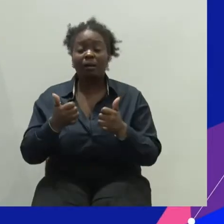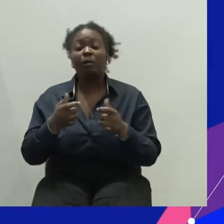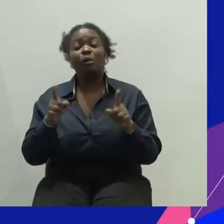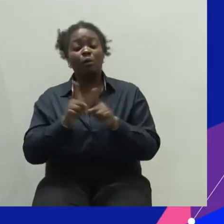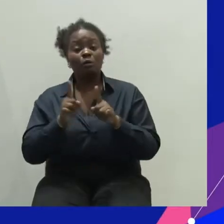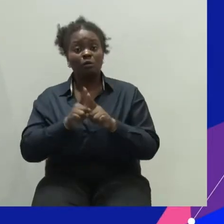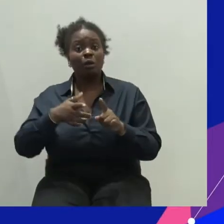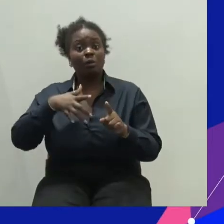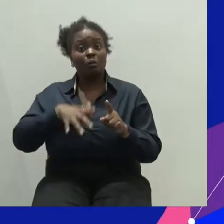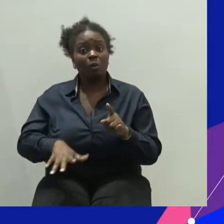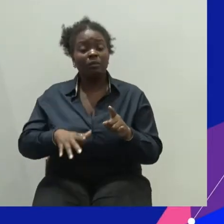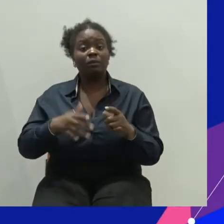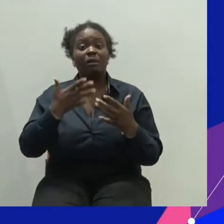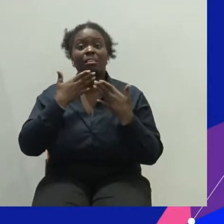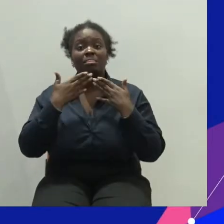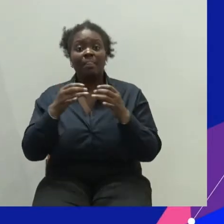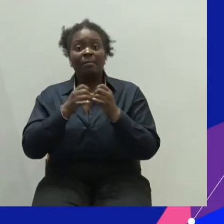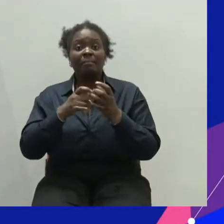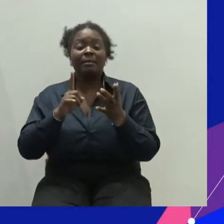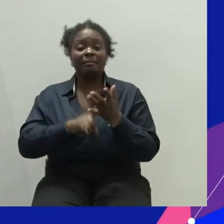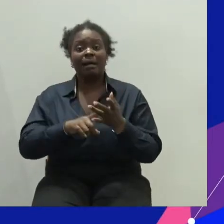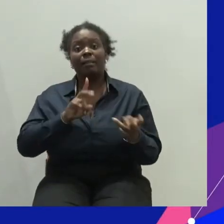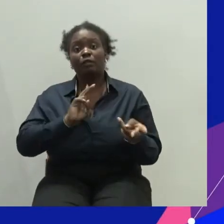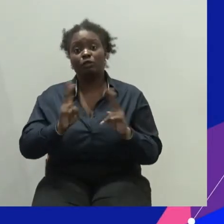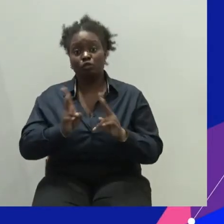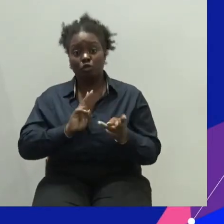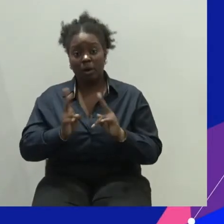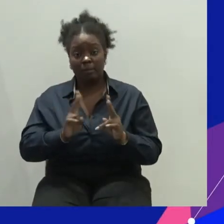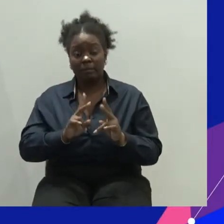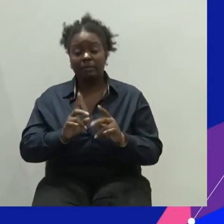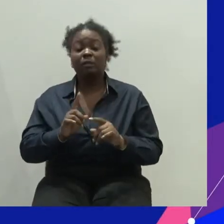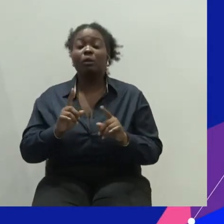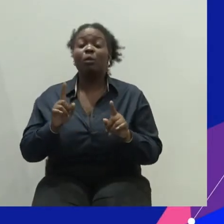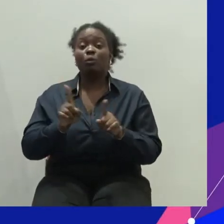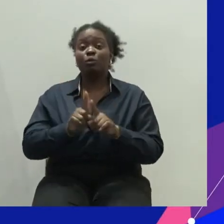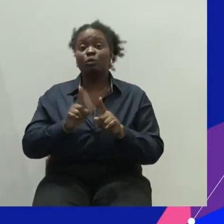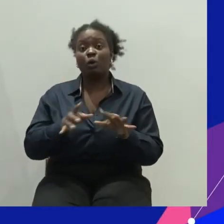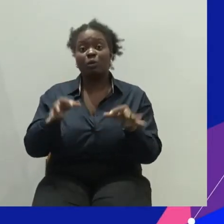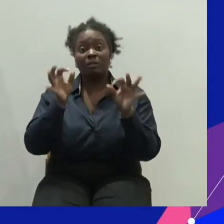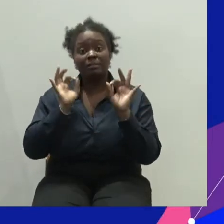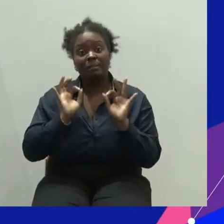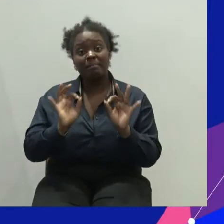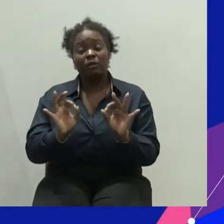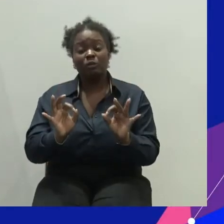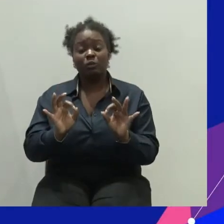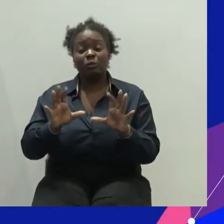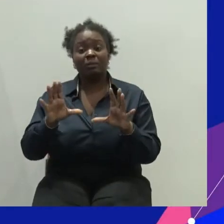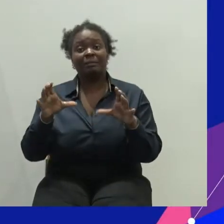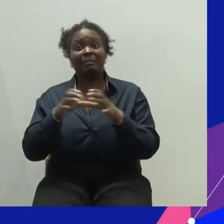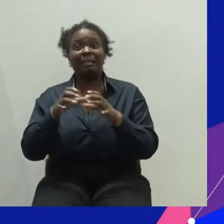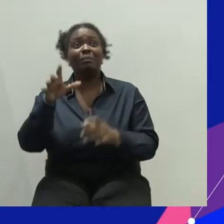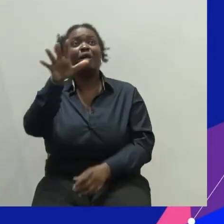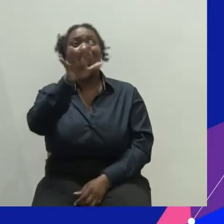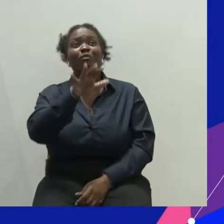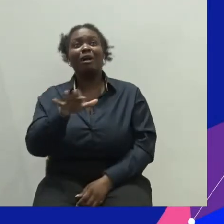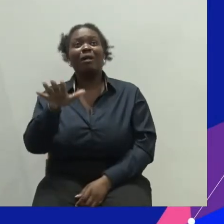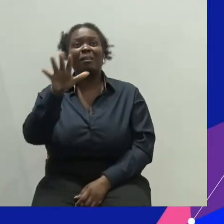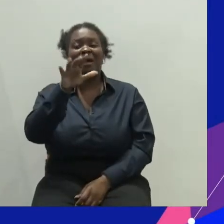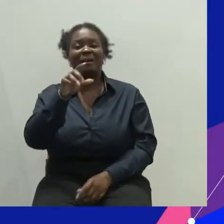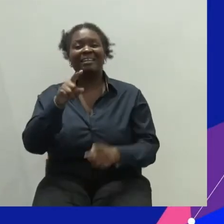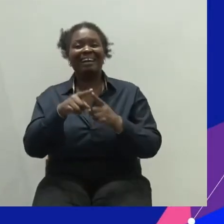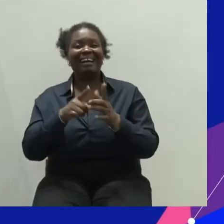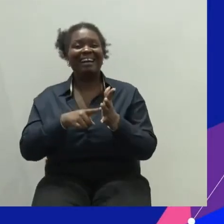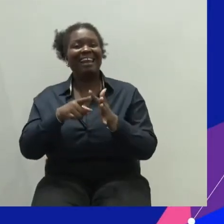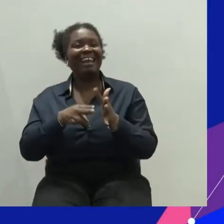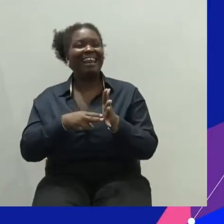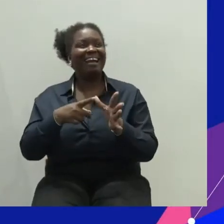thank the BSL interpreters as well. And I want to extend very special thanks to the IMSE team. They're somewhere around. Elena,